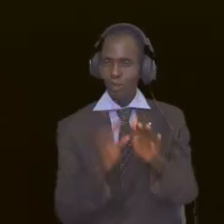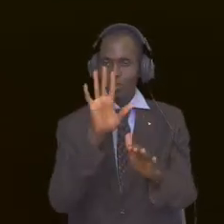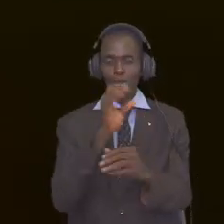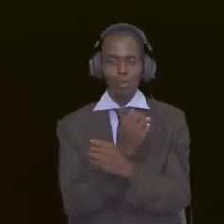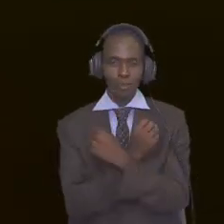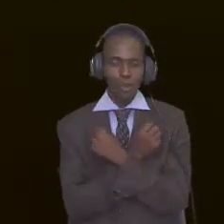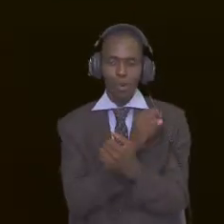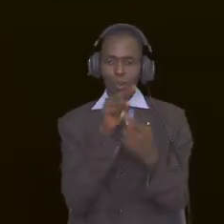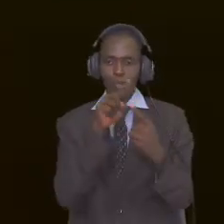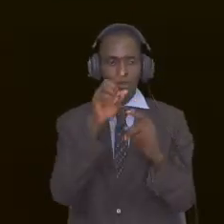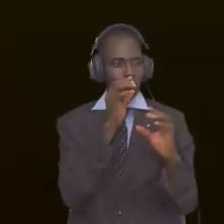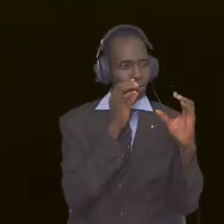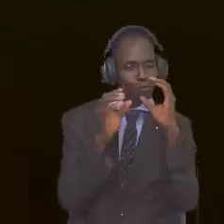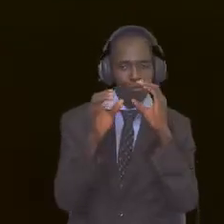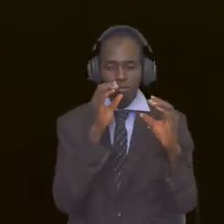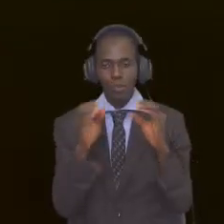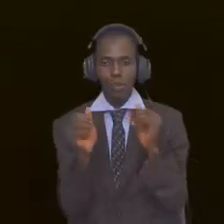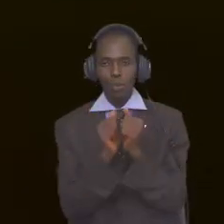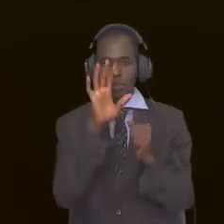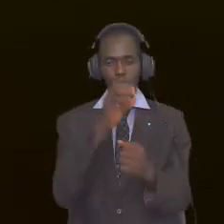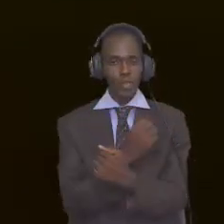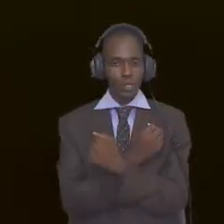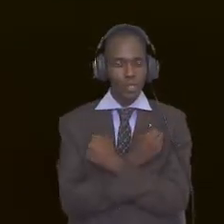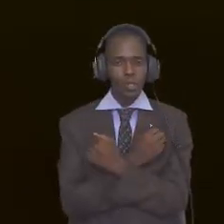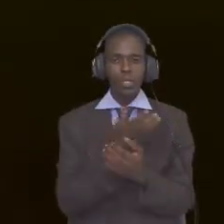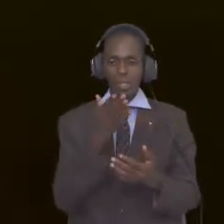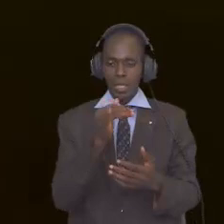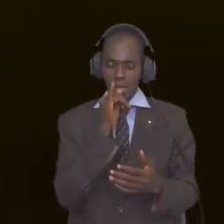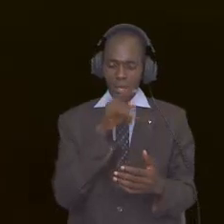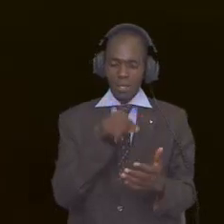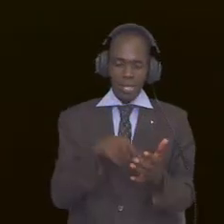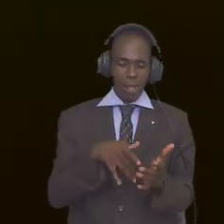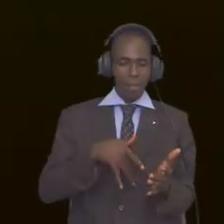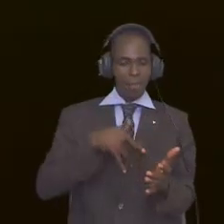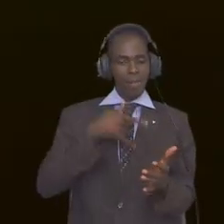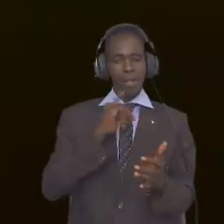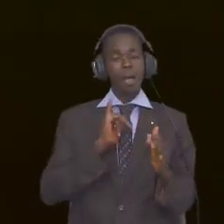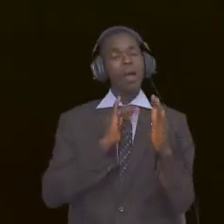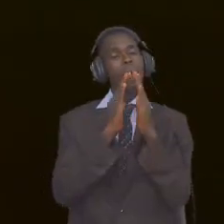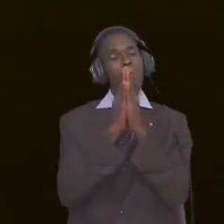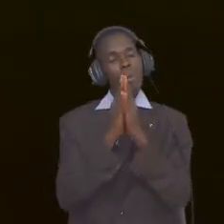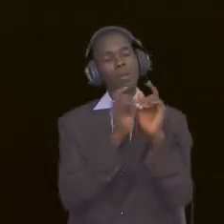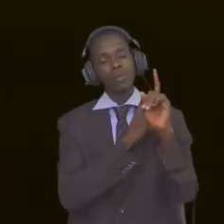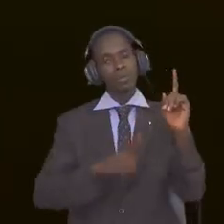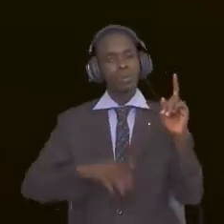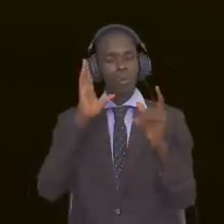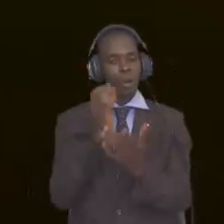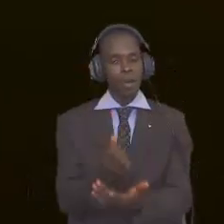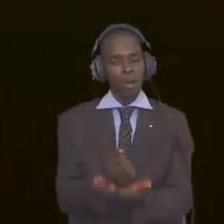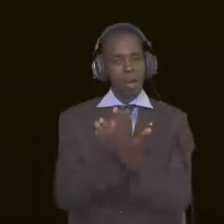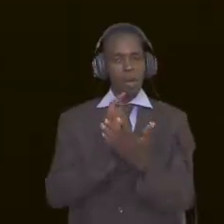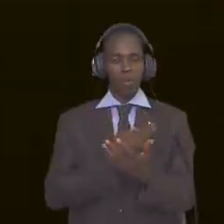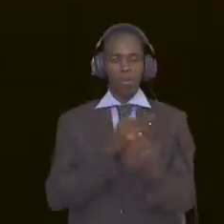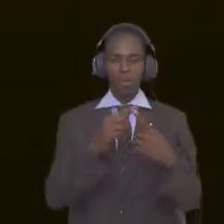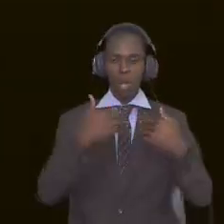when you interact with that love and there is affection. I pray the Lord will help us to have